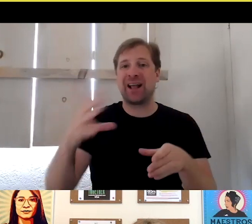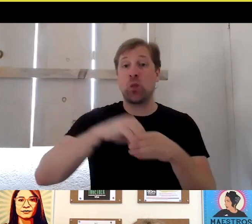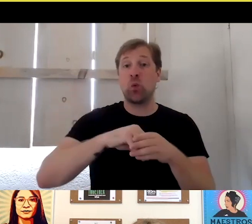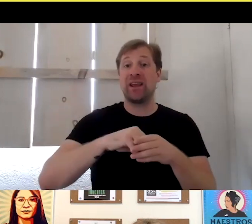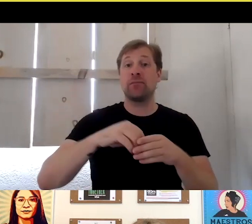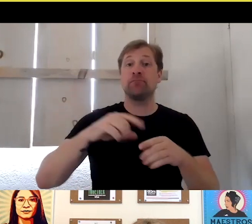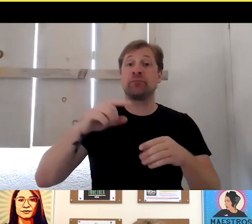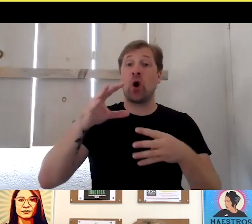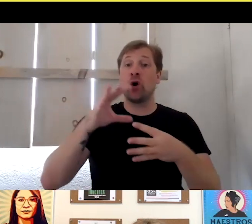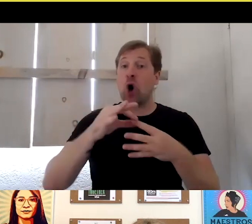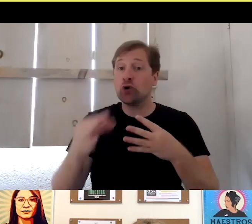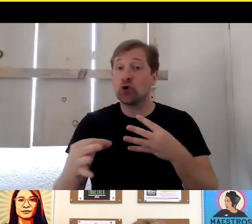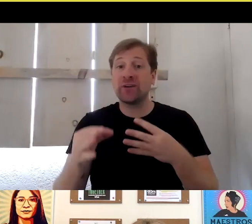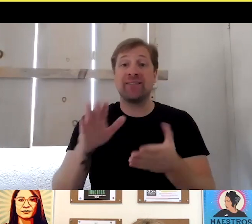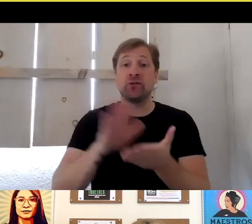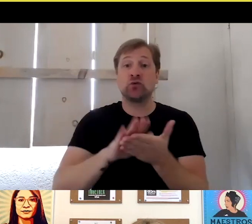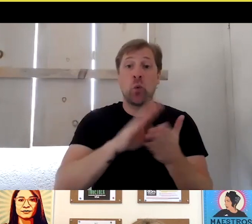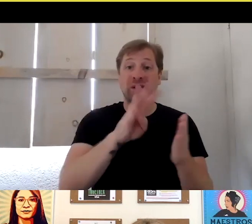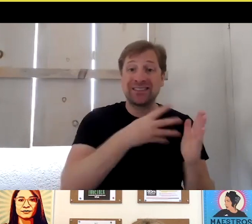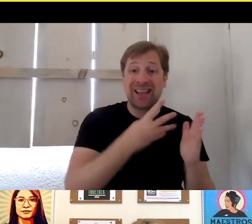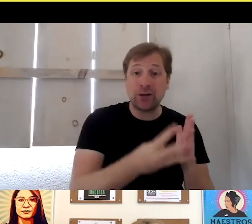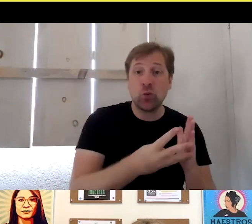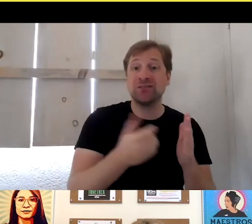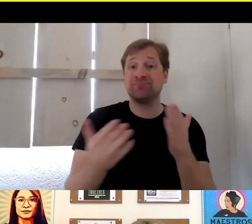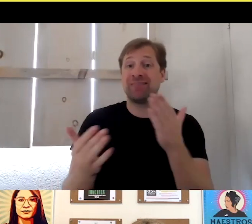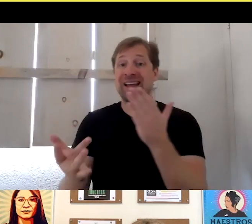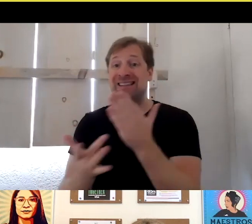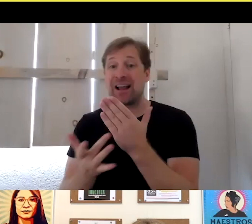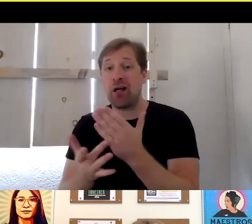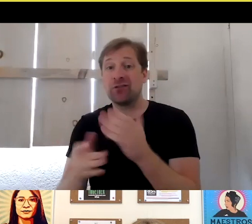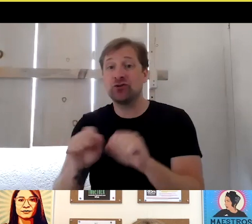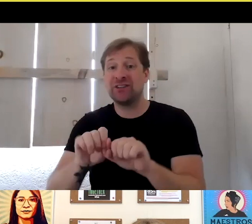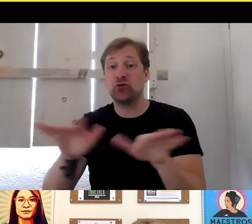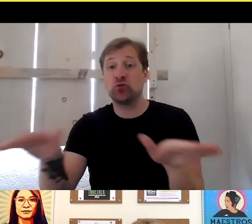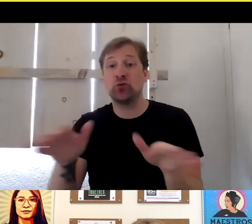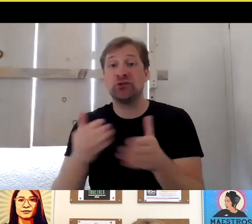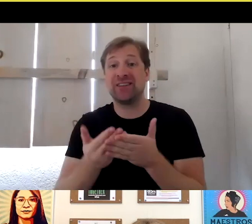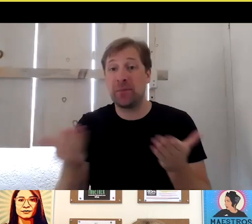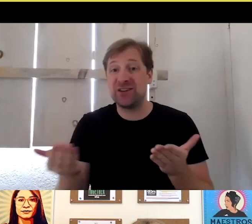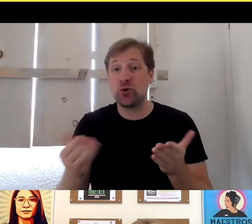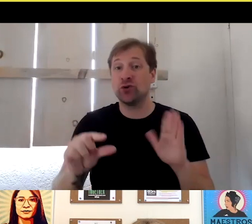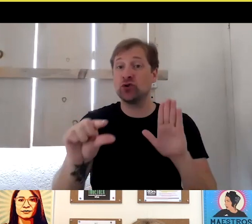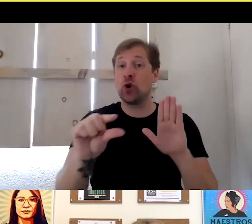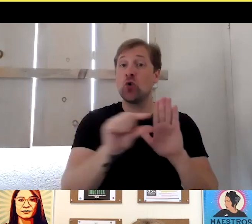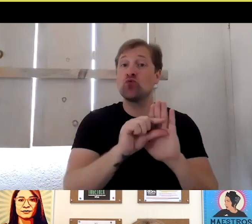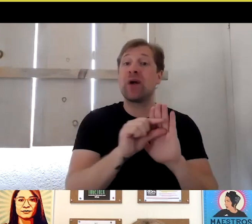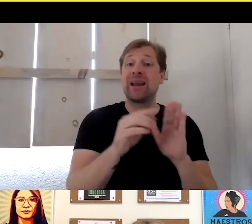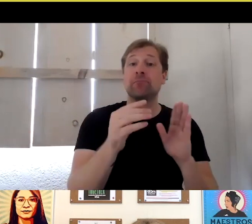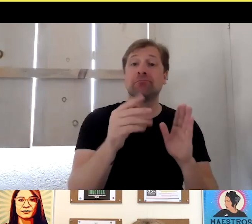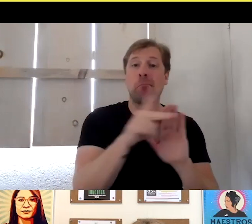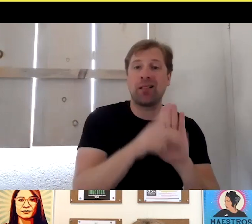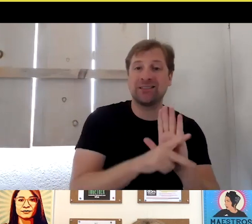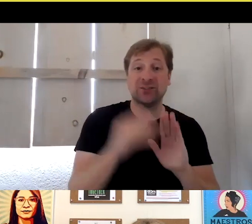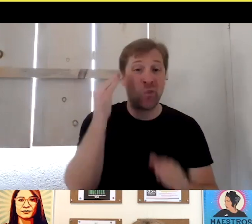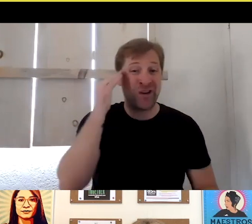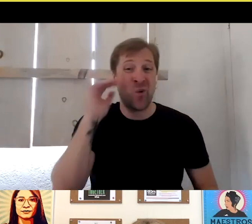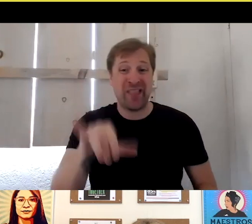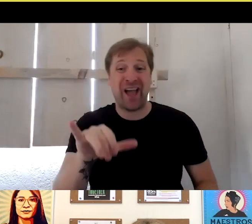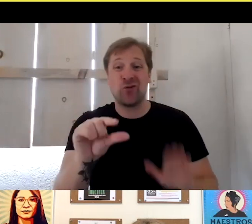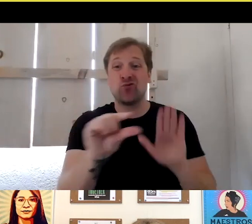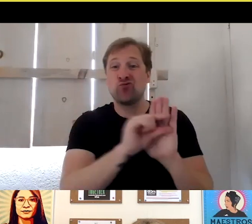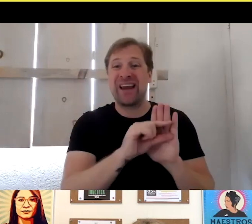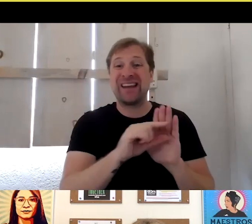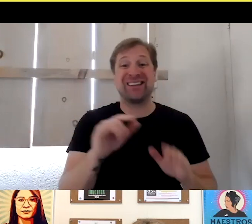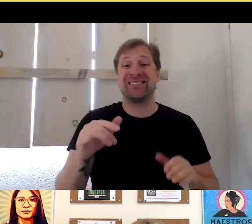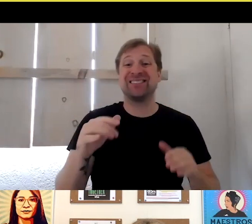schedules, technology and distribution of any type of materials, grading policies. We know that grading continues to be